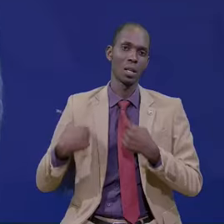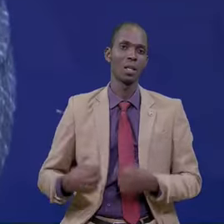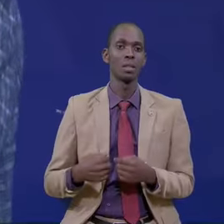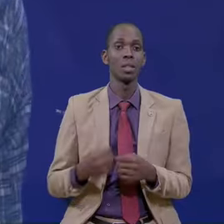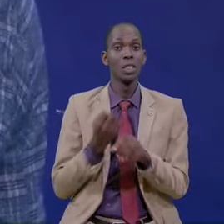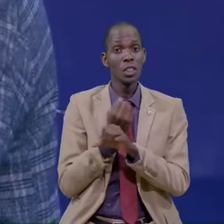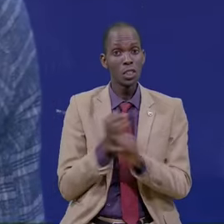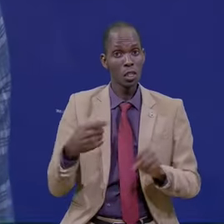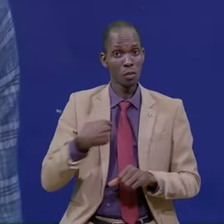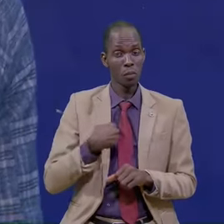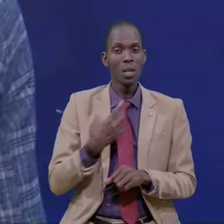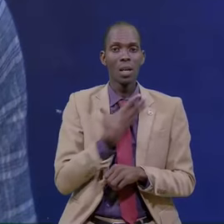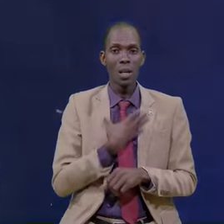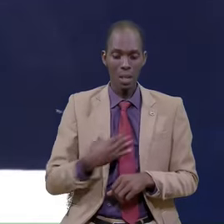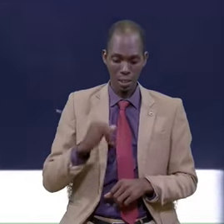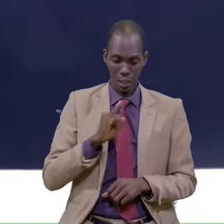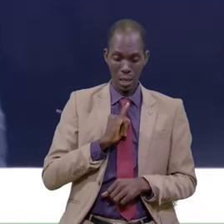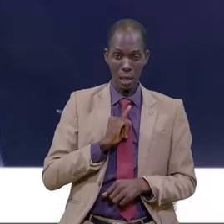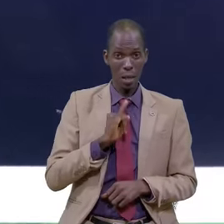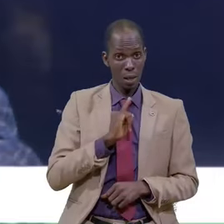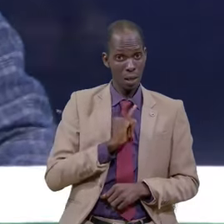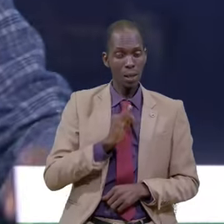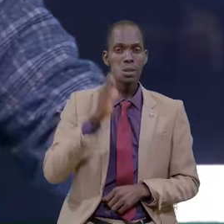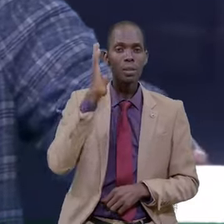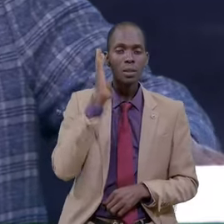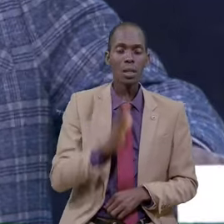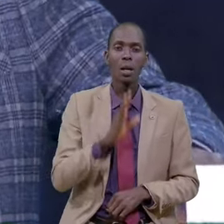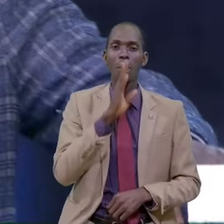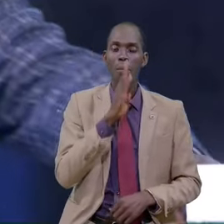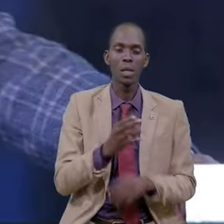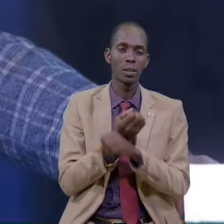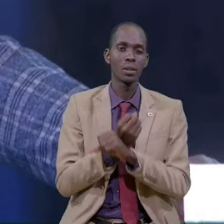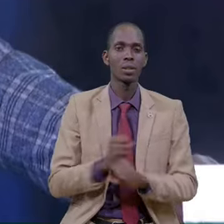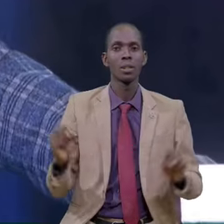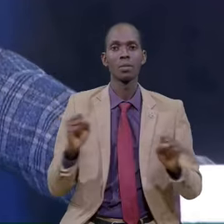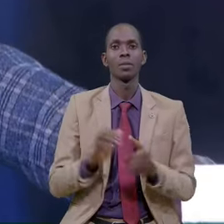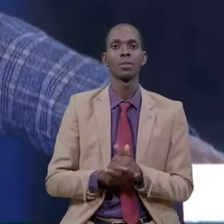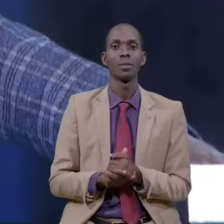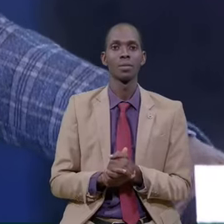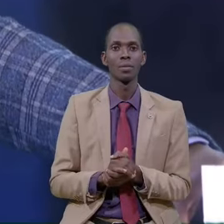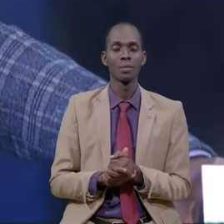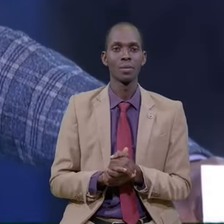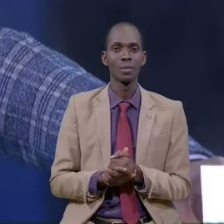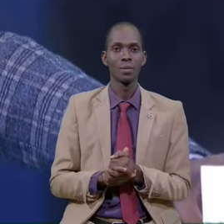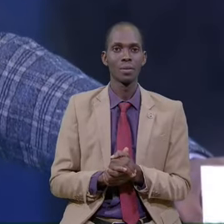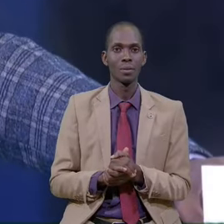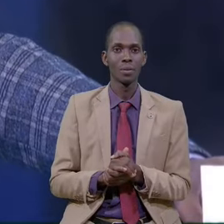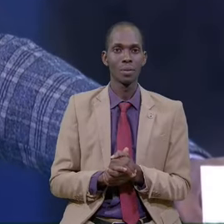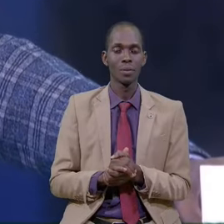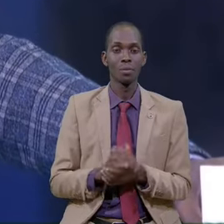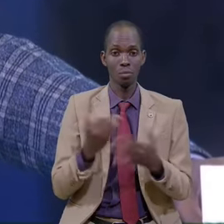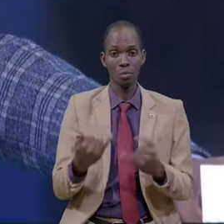me and I I I shall be saved tonight is